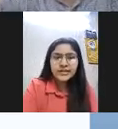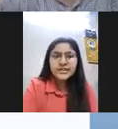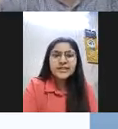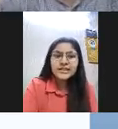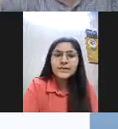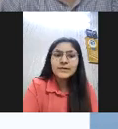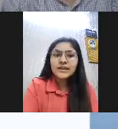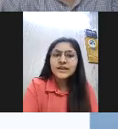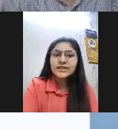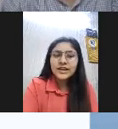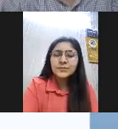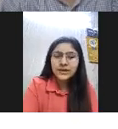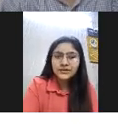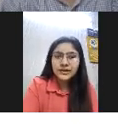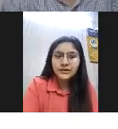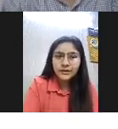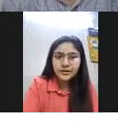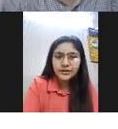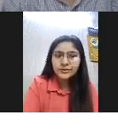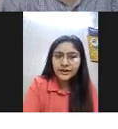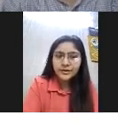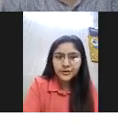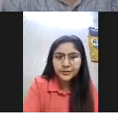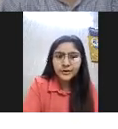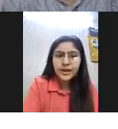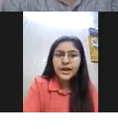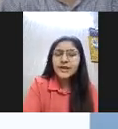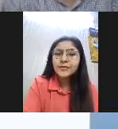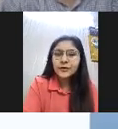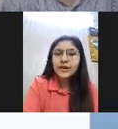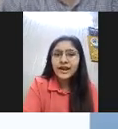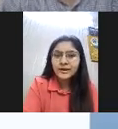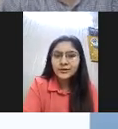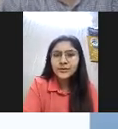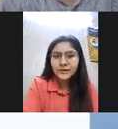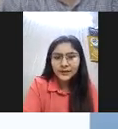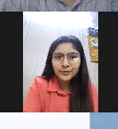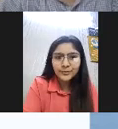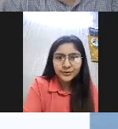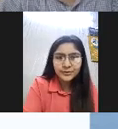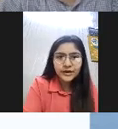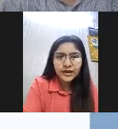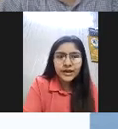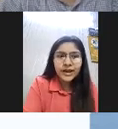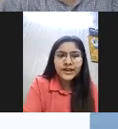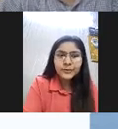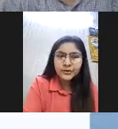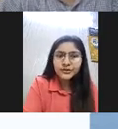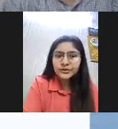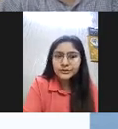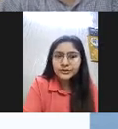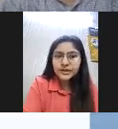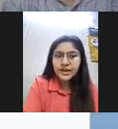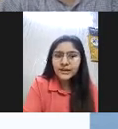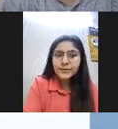Sir, it is indeed my great pleasure and honor to welcome you. And before I hand over the platform to you, I want